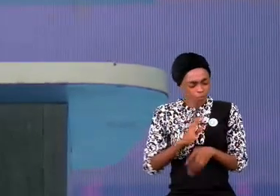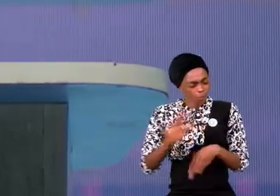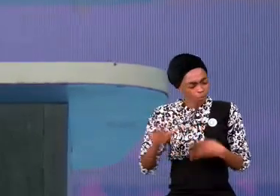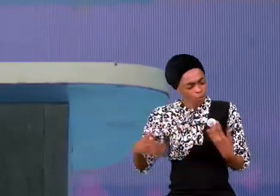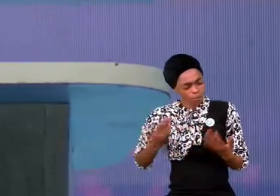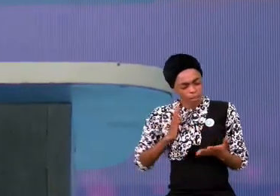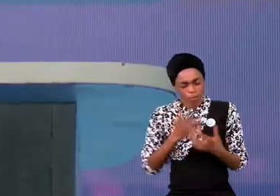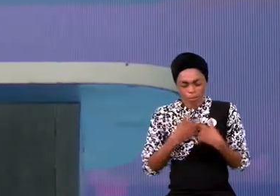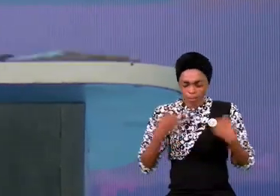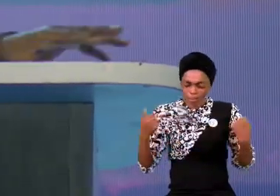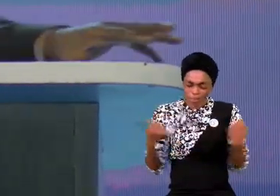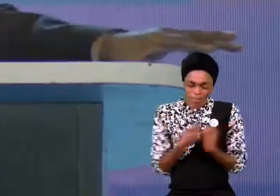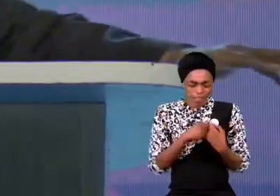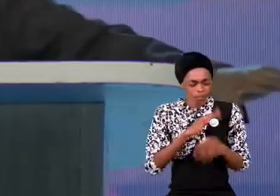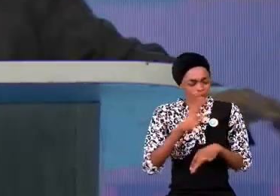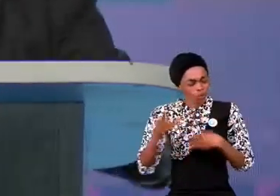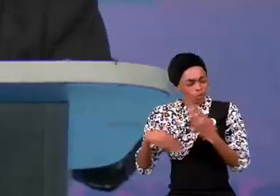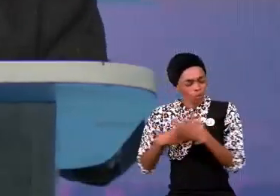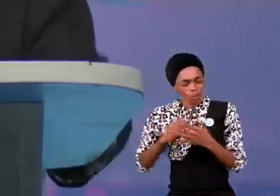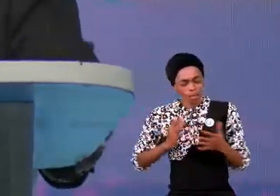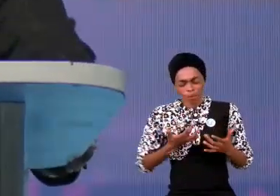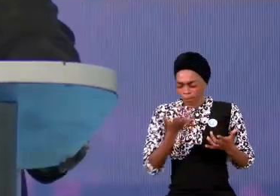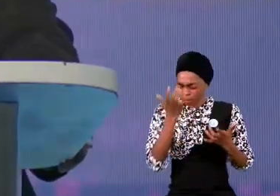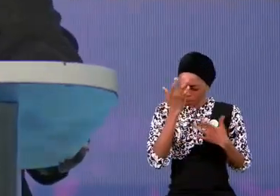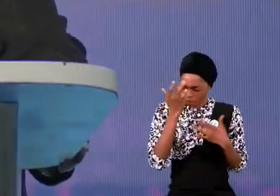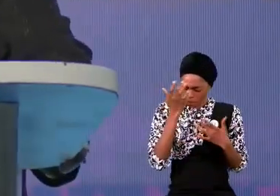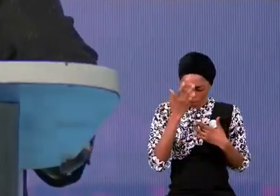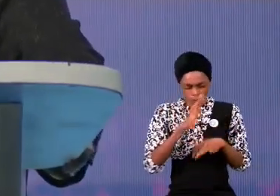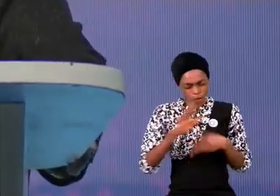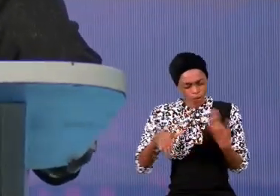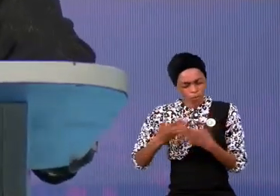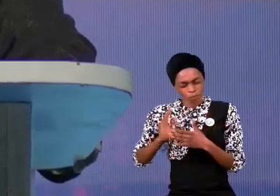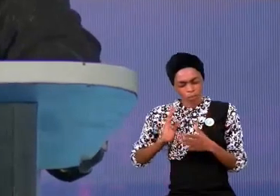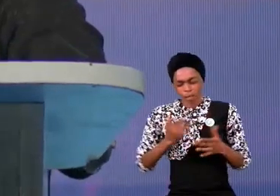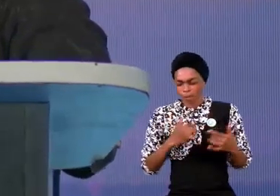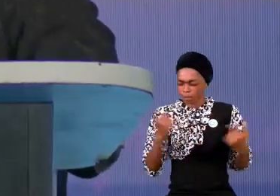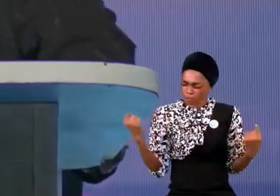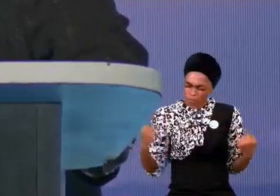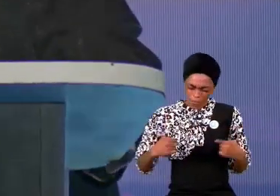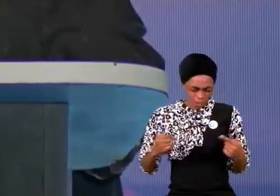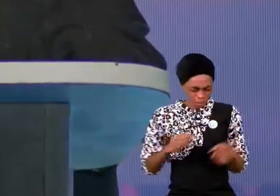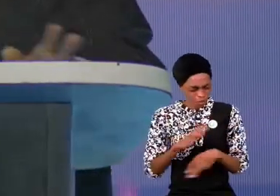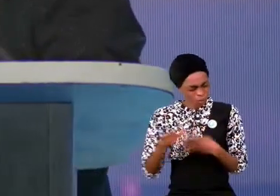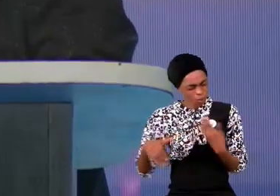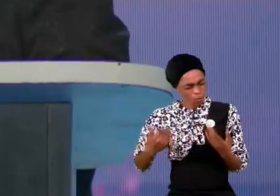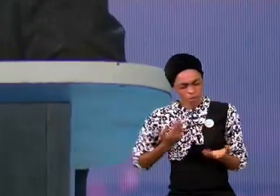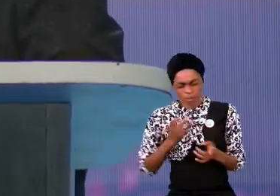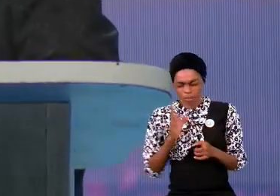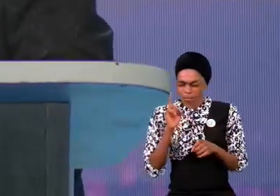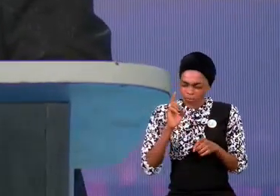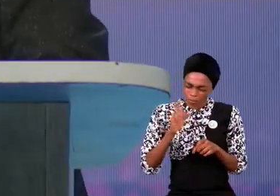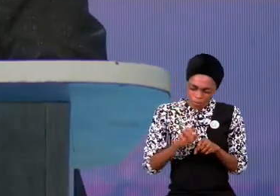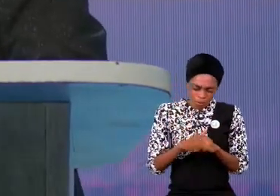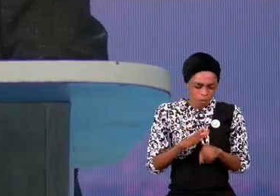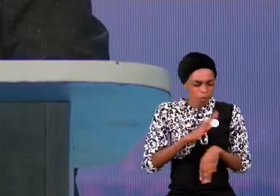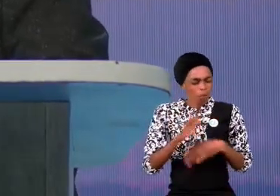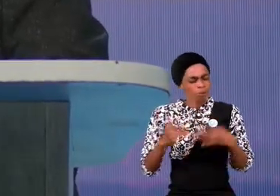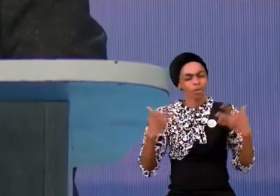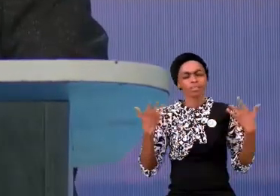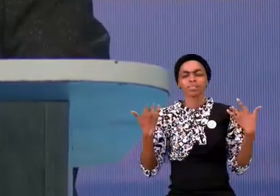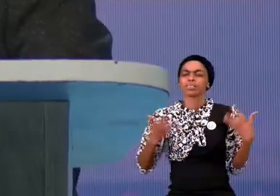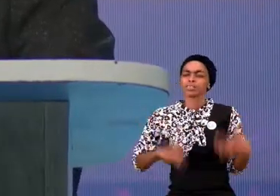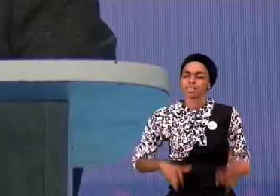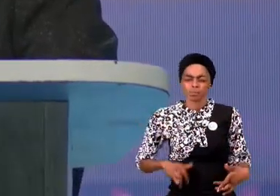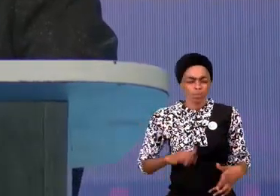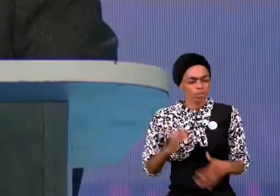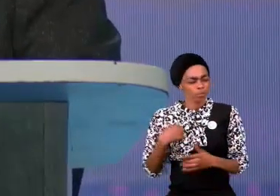the oppression, all the depression. We bring everything before you now. Lord Jesus, our